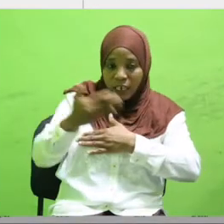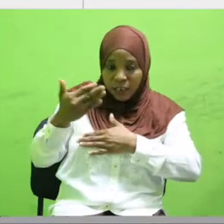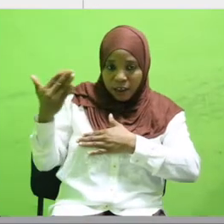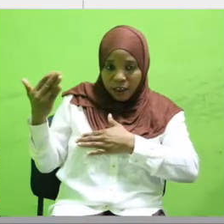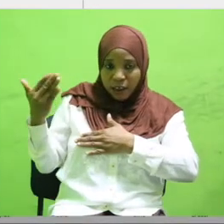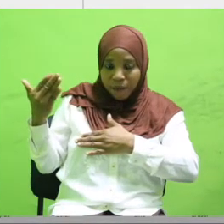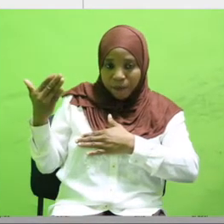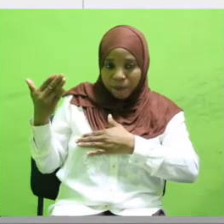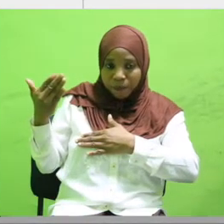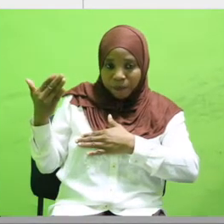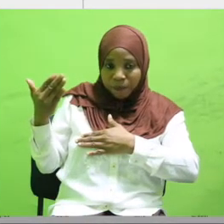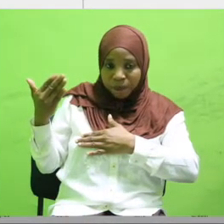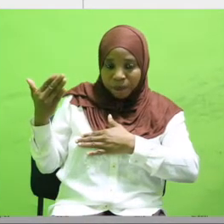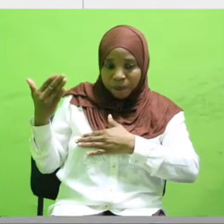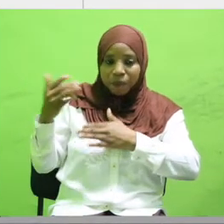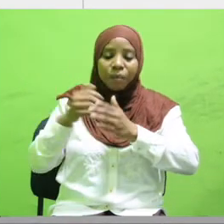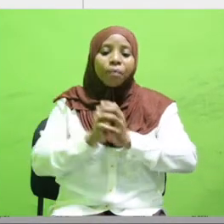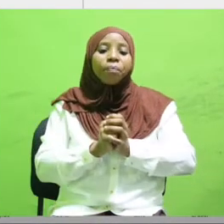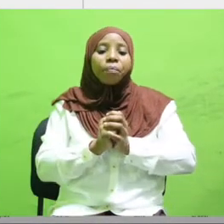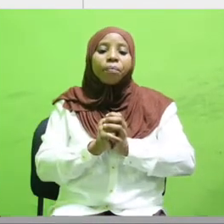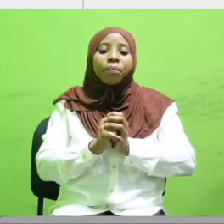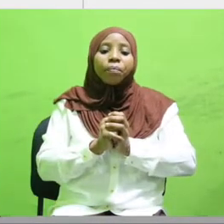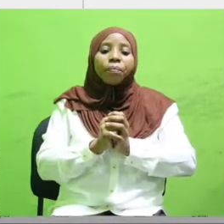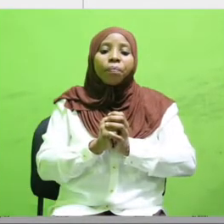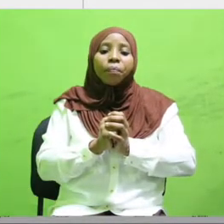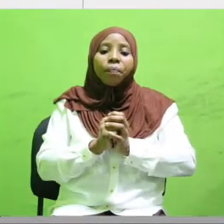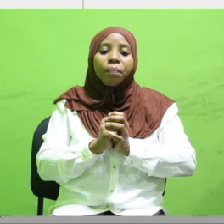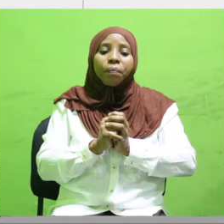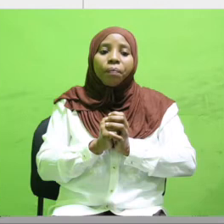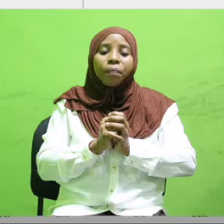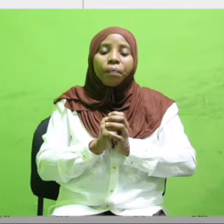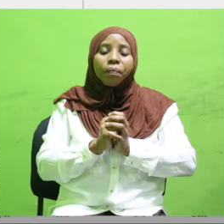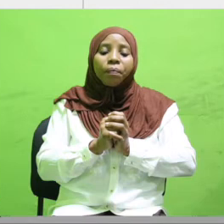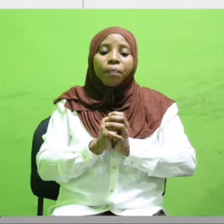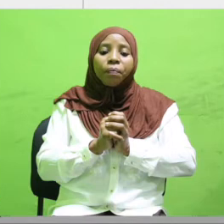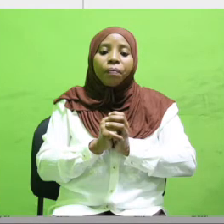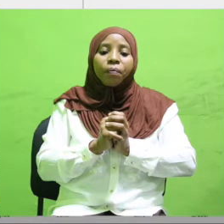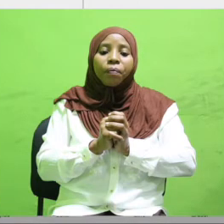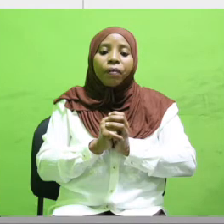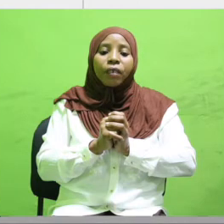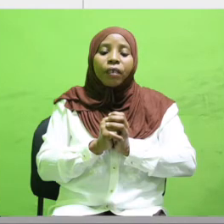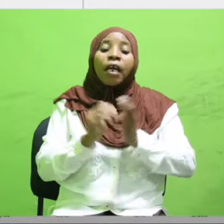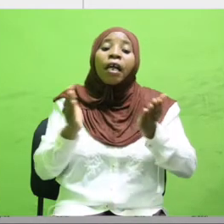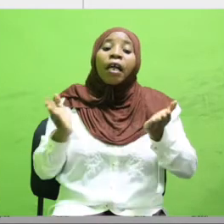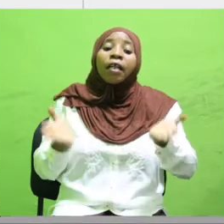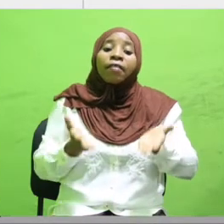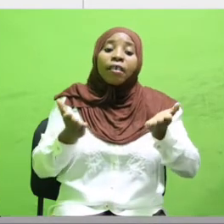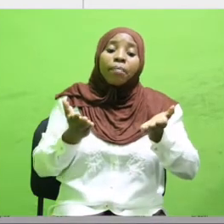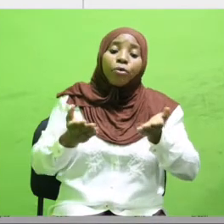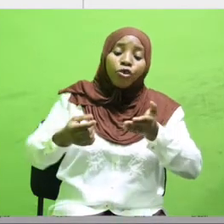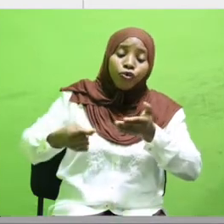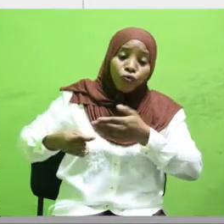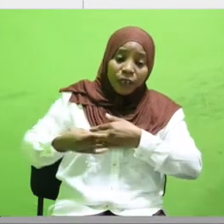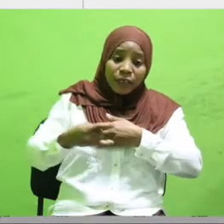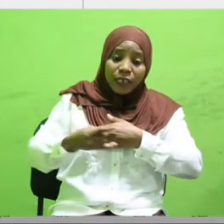other organisms in order for them to gain nutrients. They can reproduce sexually and asexually. This